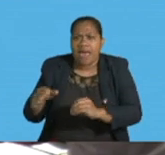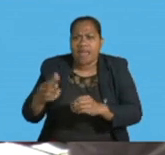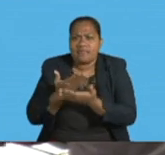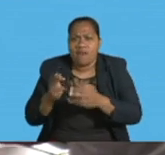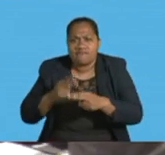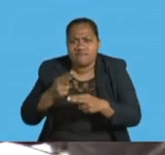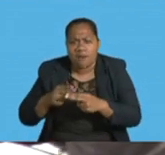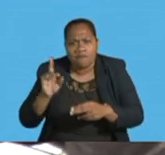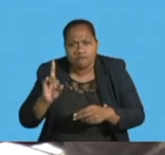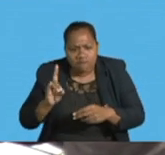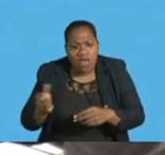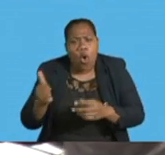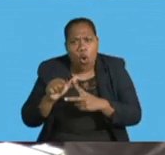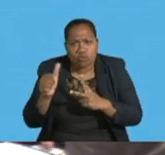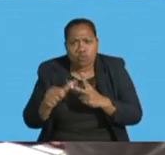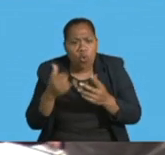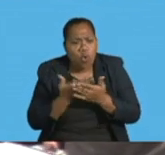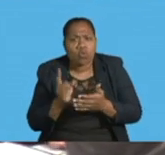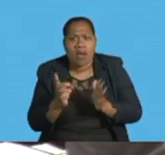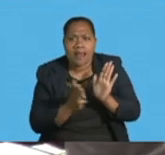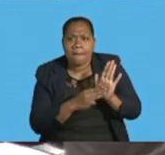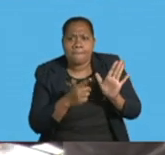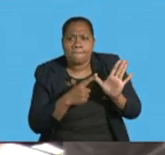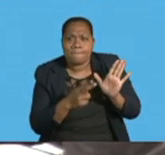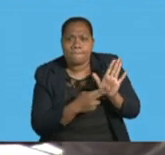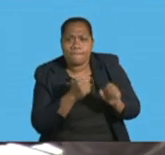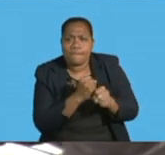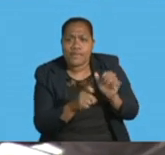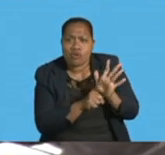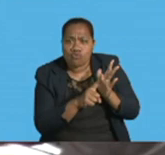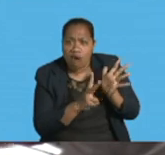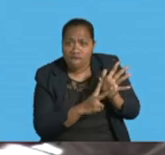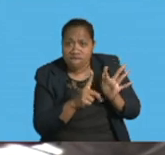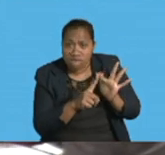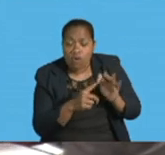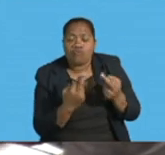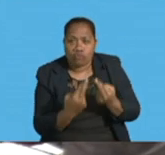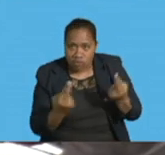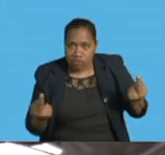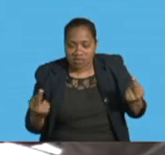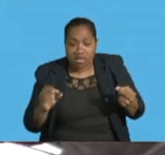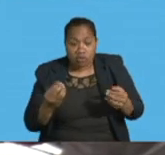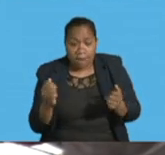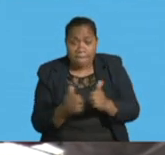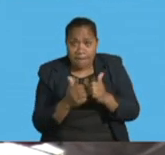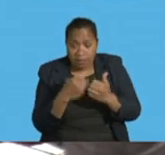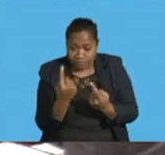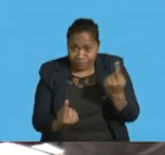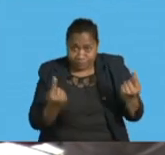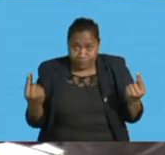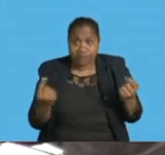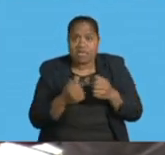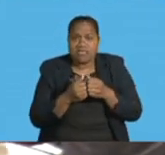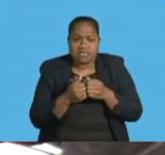on mangrove resources. The communities are also empowered economically, as many individuals have started raising